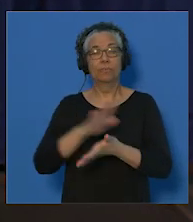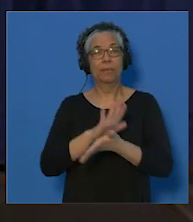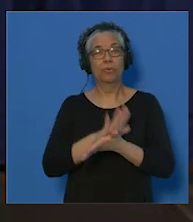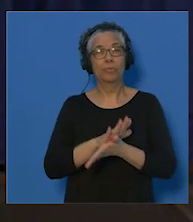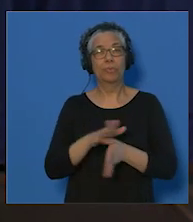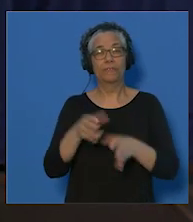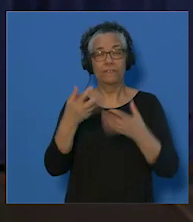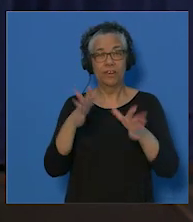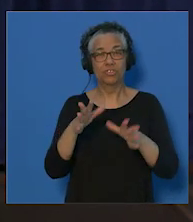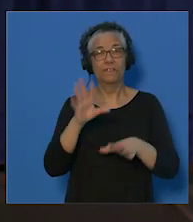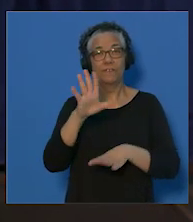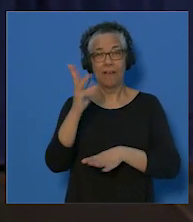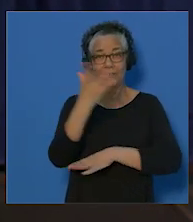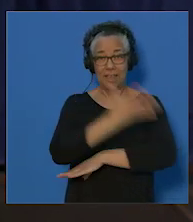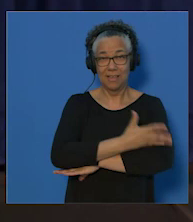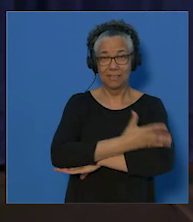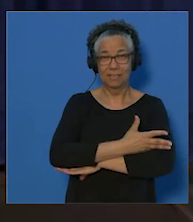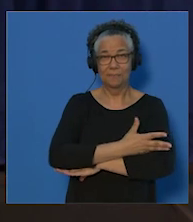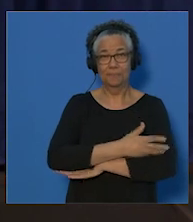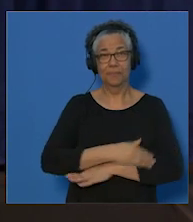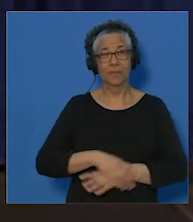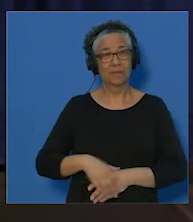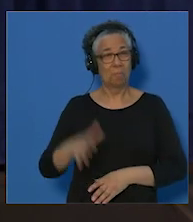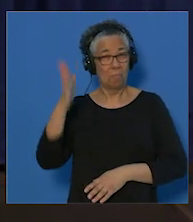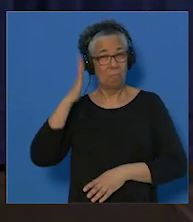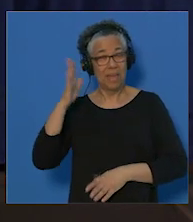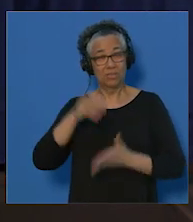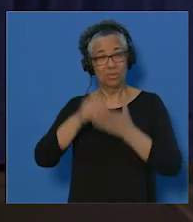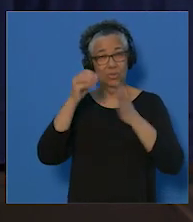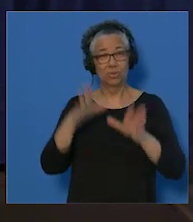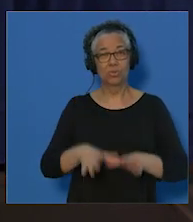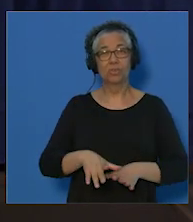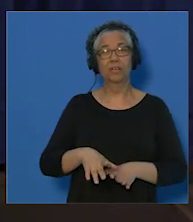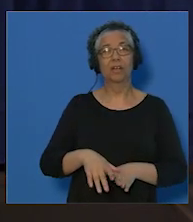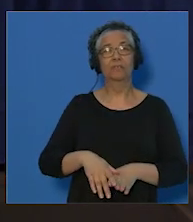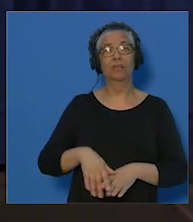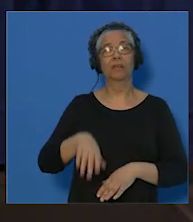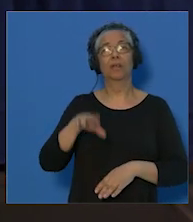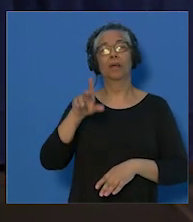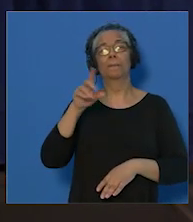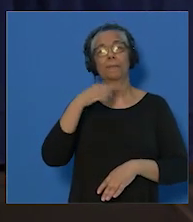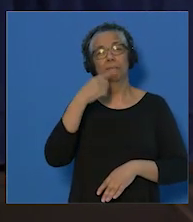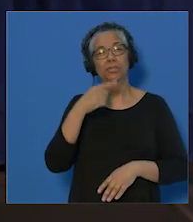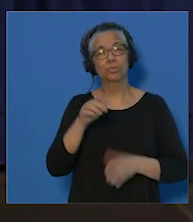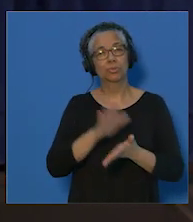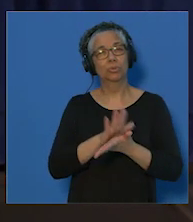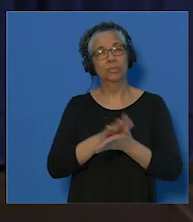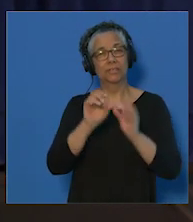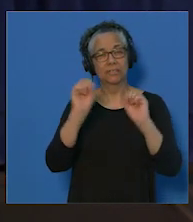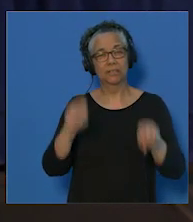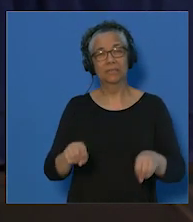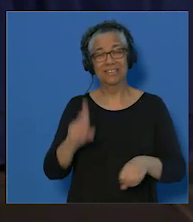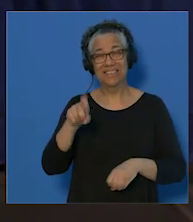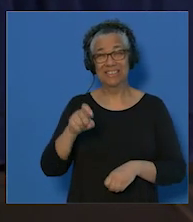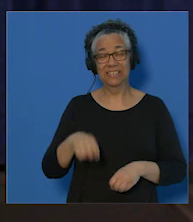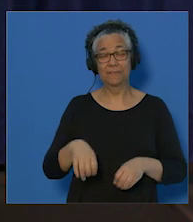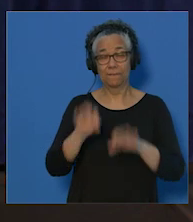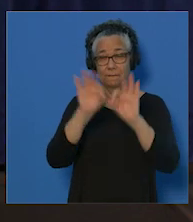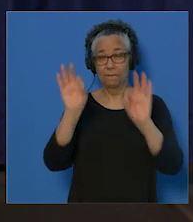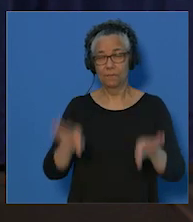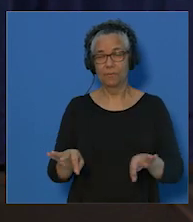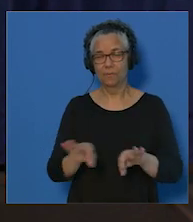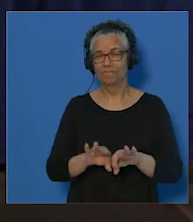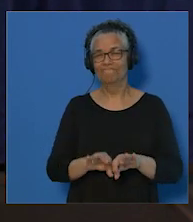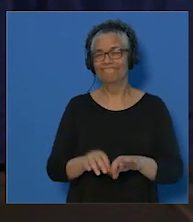days. Former students of the Bermuda Public School System who require transcripts will need to complete the relevant form, which can be found on the Ministry of